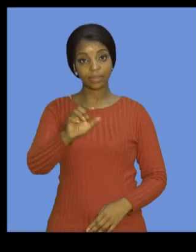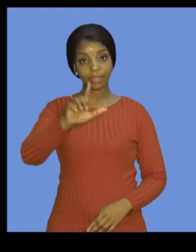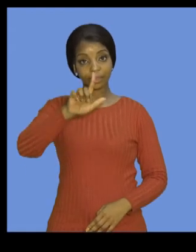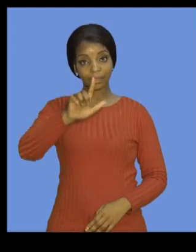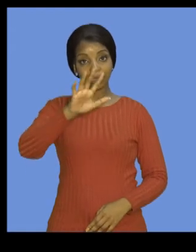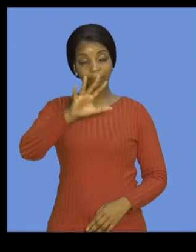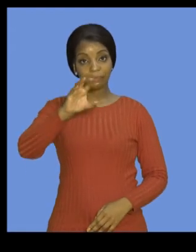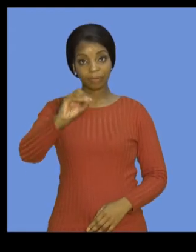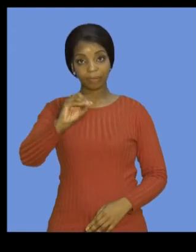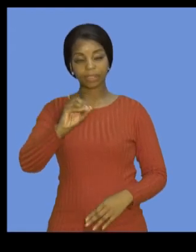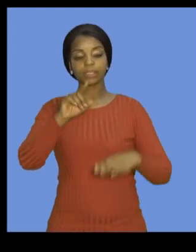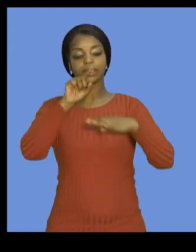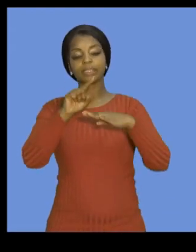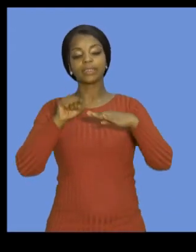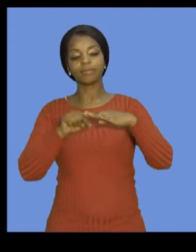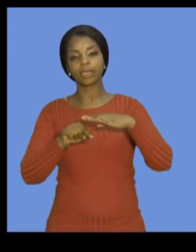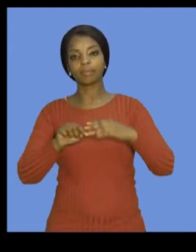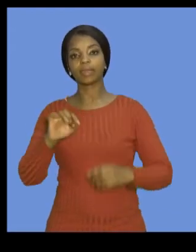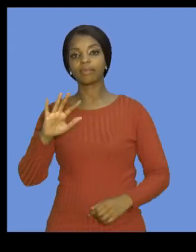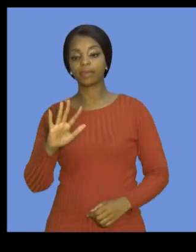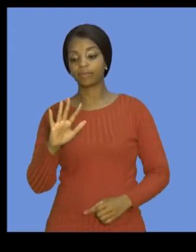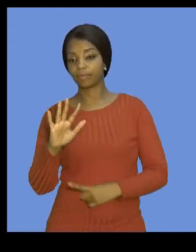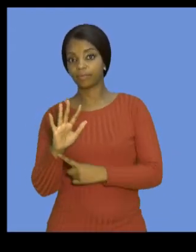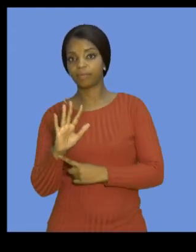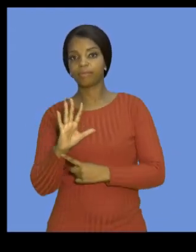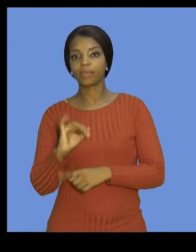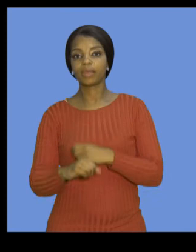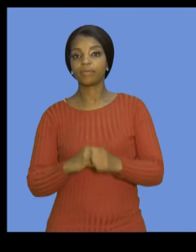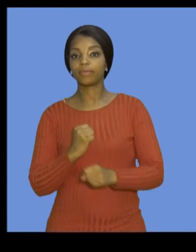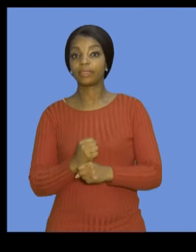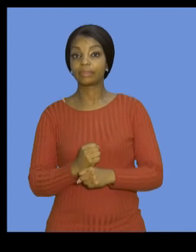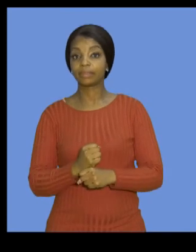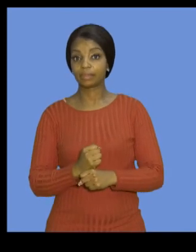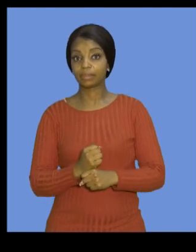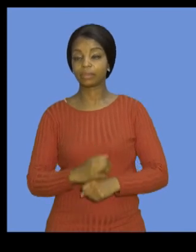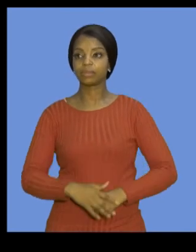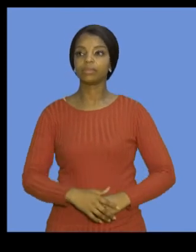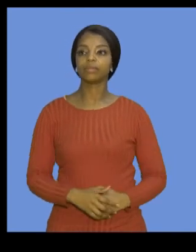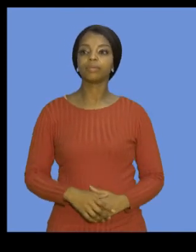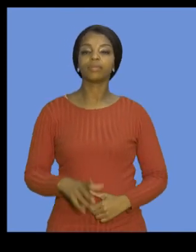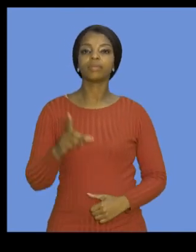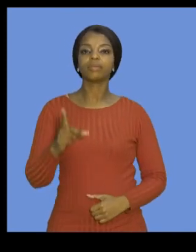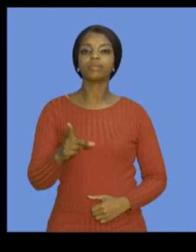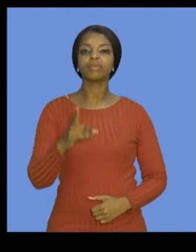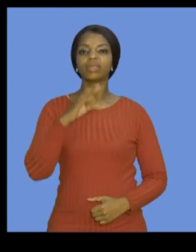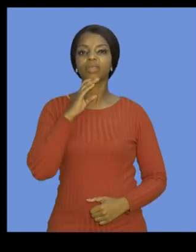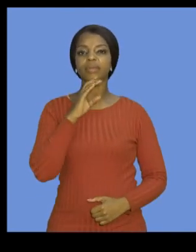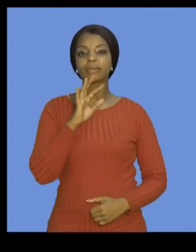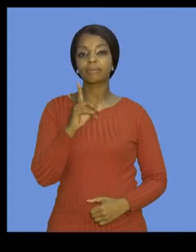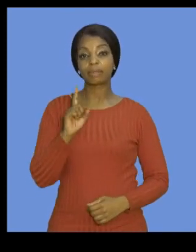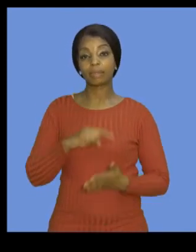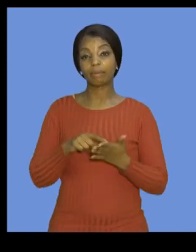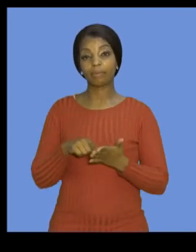5,750 divided by 5, which is the 5 years. So this will actually be plus